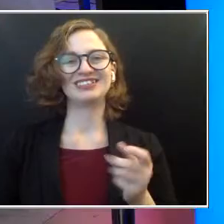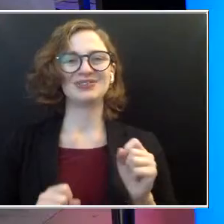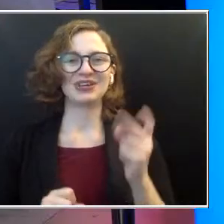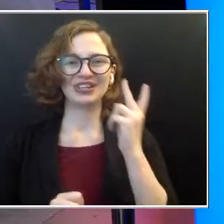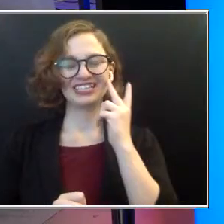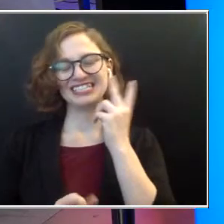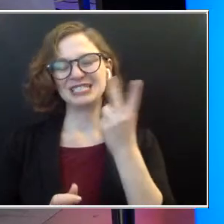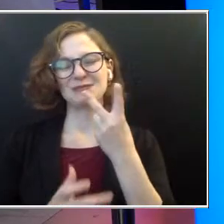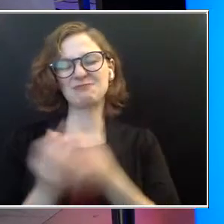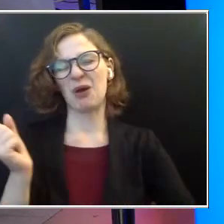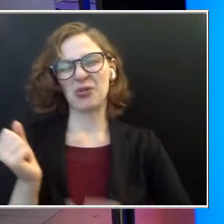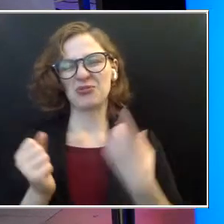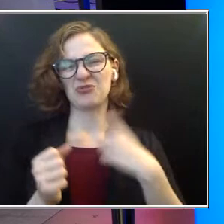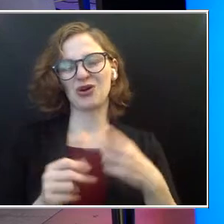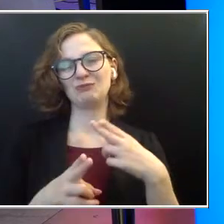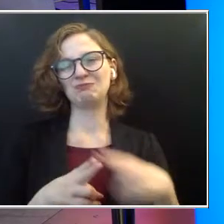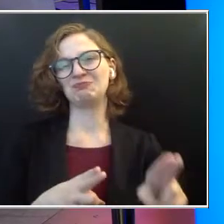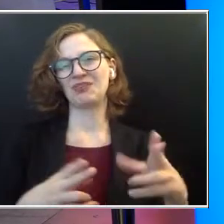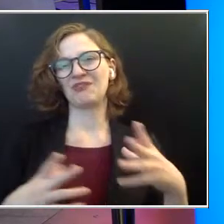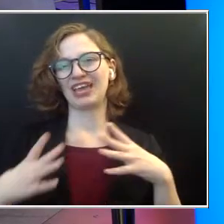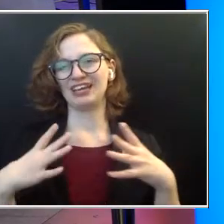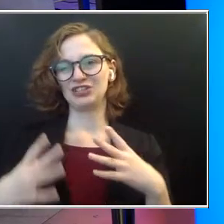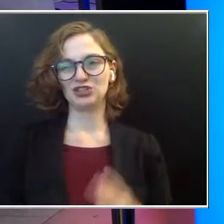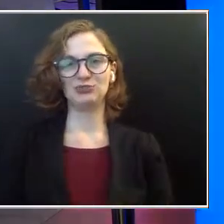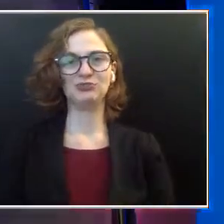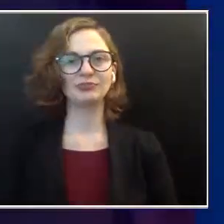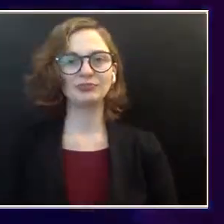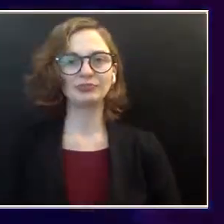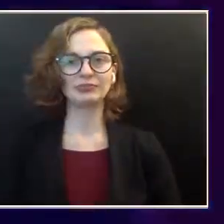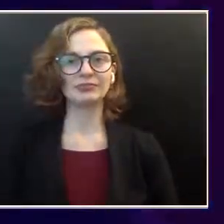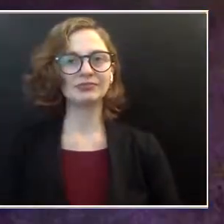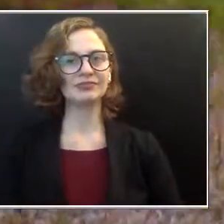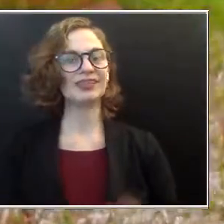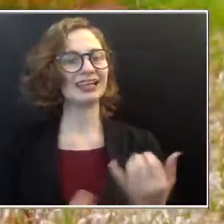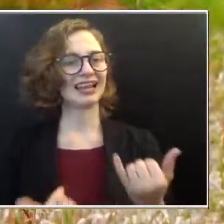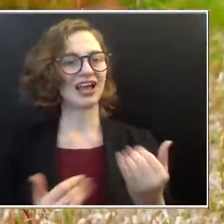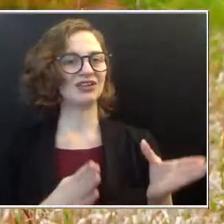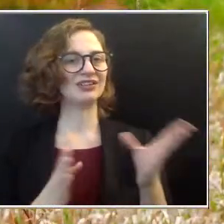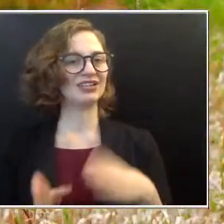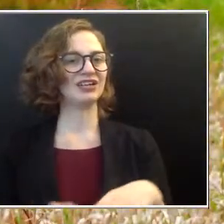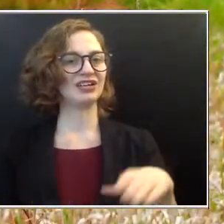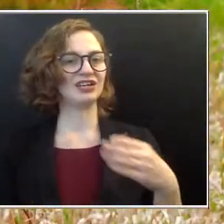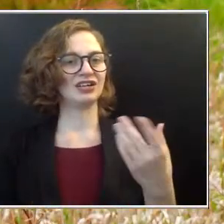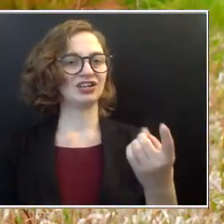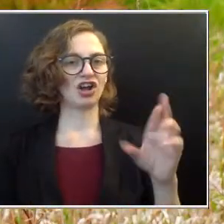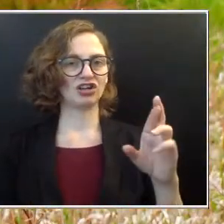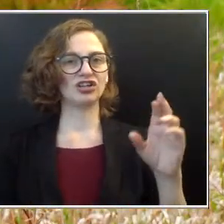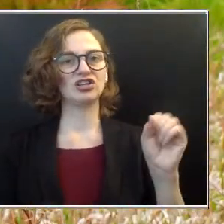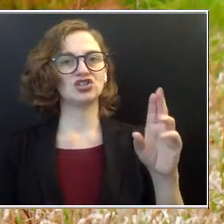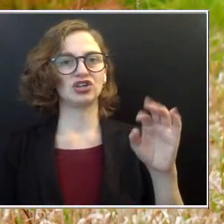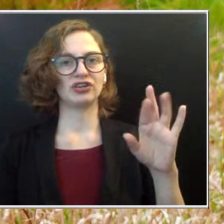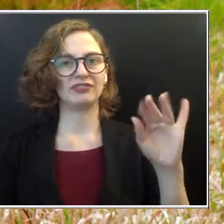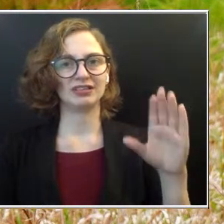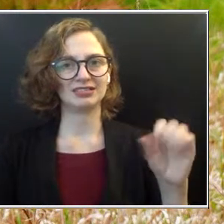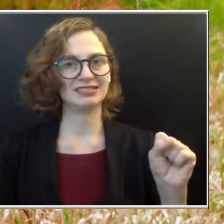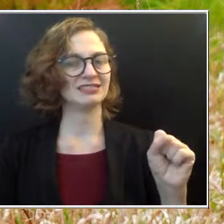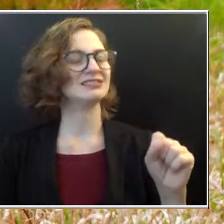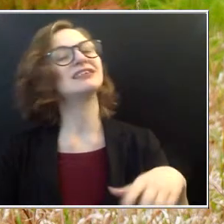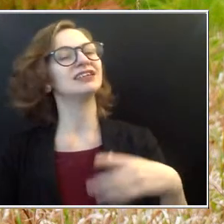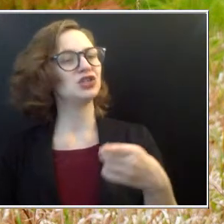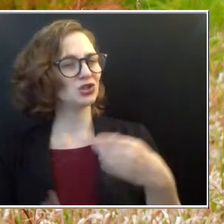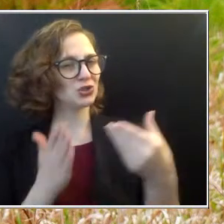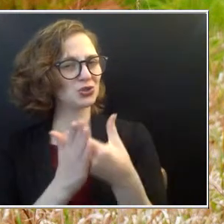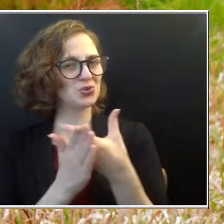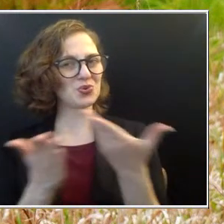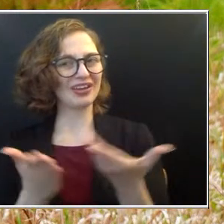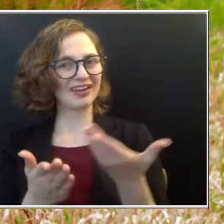We want to show a little behind the scenes with Dr. Surface now. Dr. Surface, you're new to the health system. Where did you move here from? I moved here from North Carolina. I